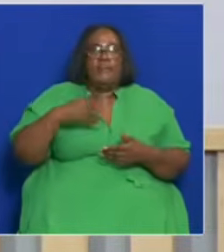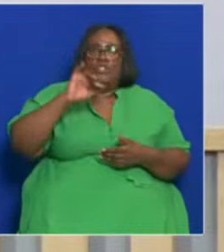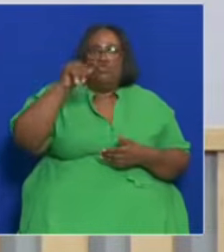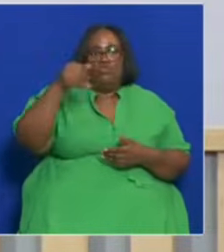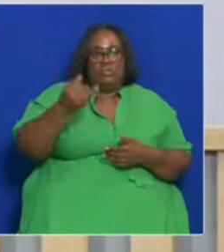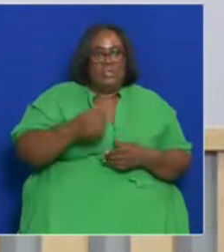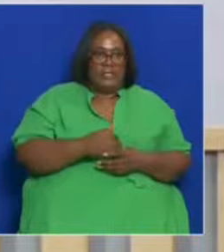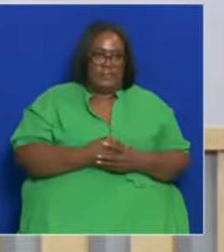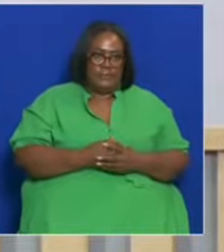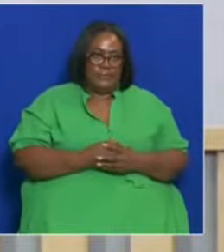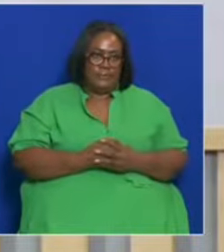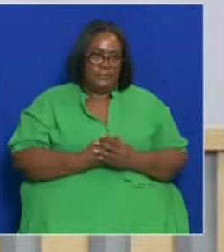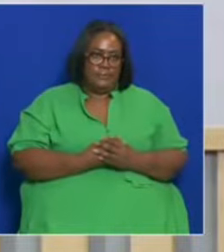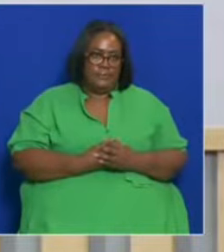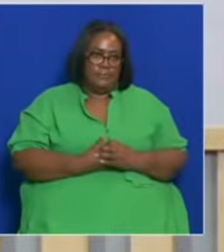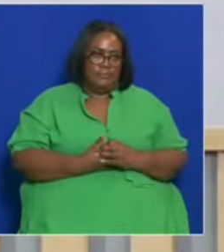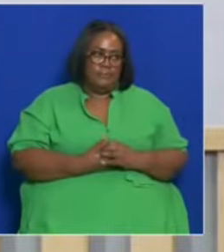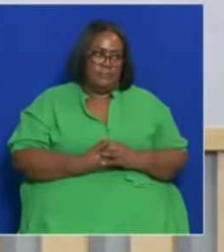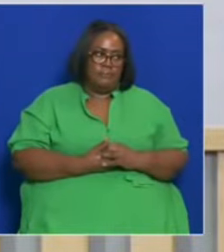investigators. Okay?